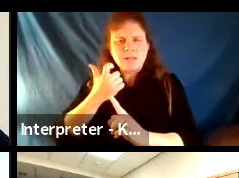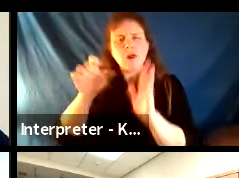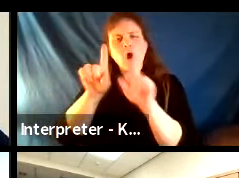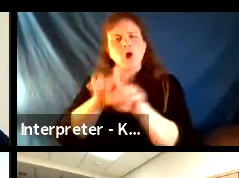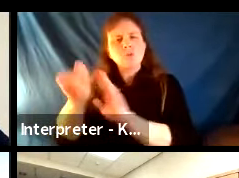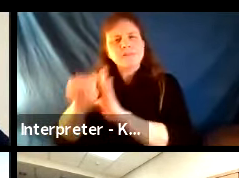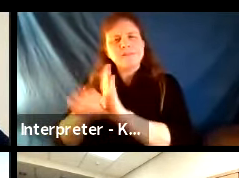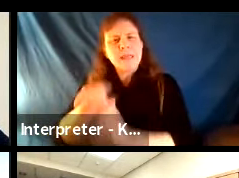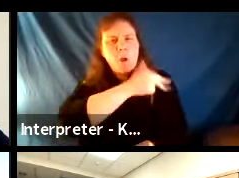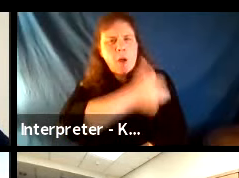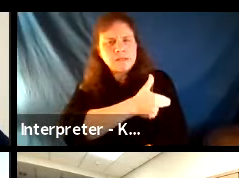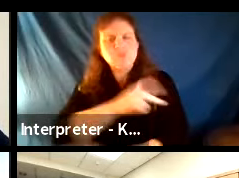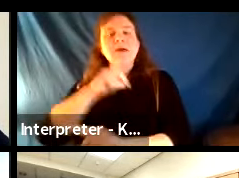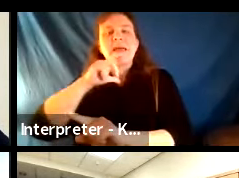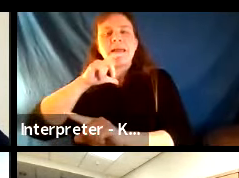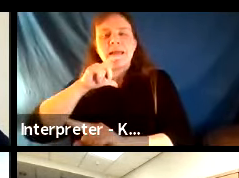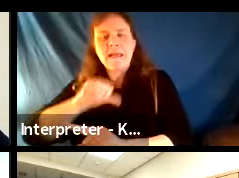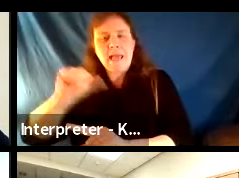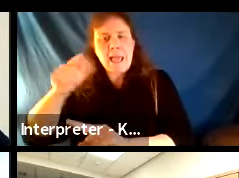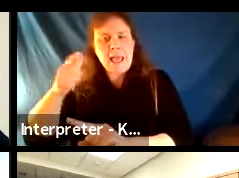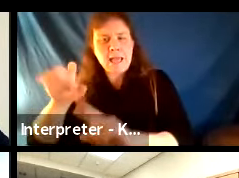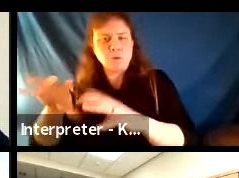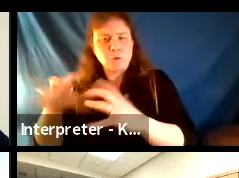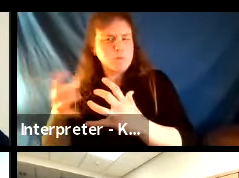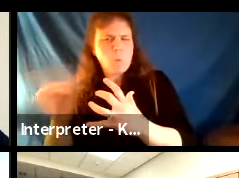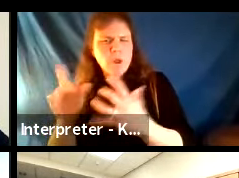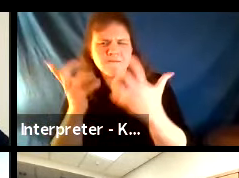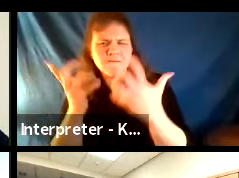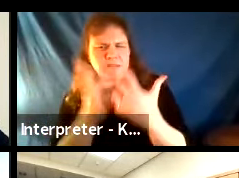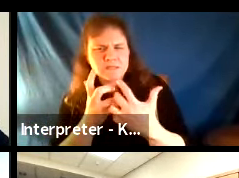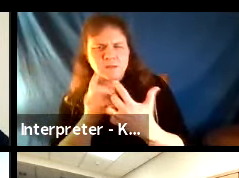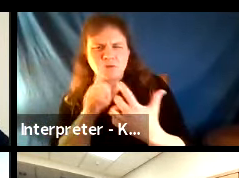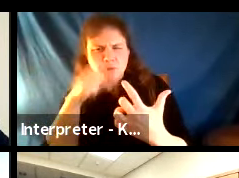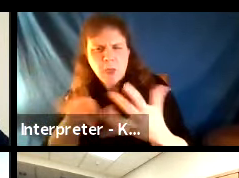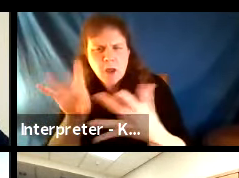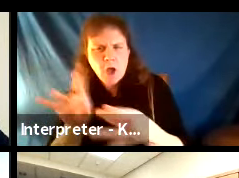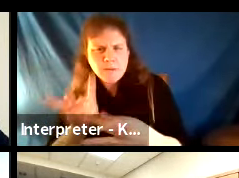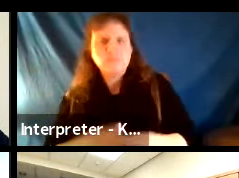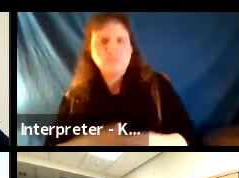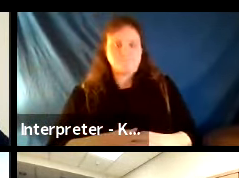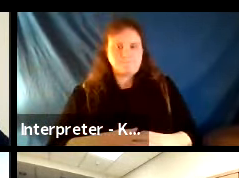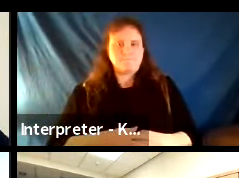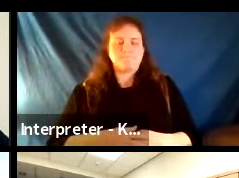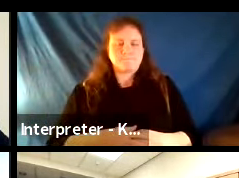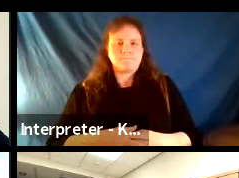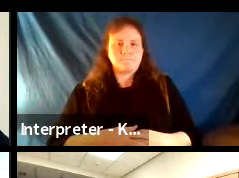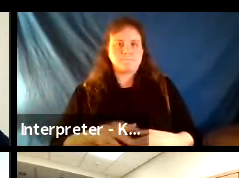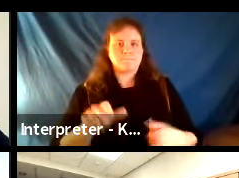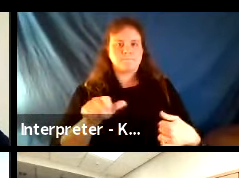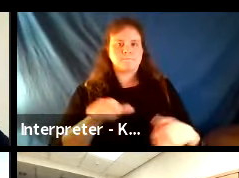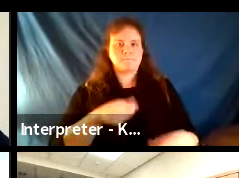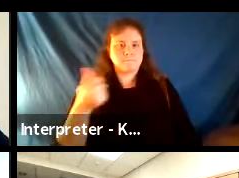hospitals who are in this age group? Yeah, so that's a really good question. I was on a call this morning